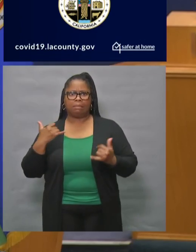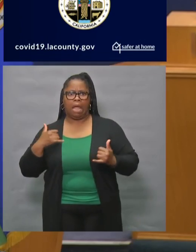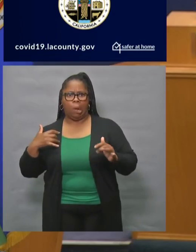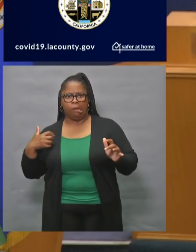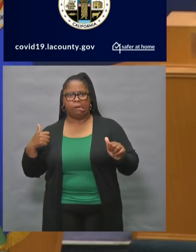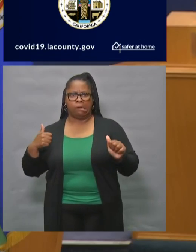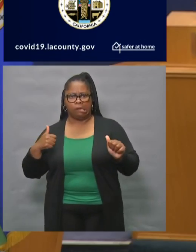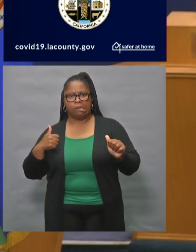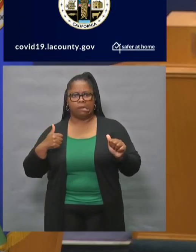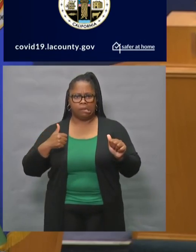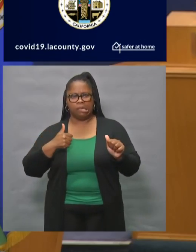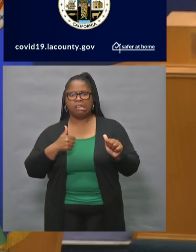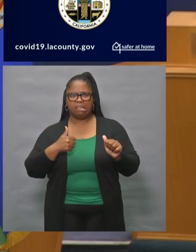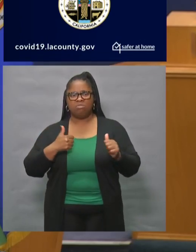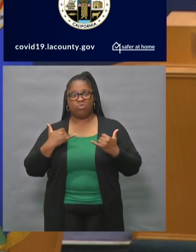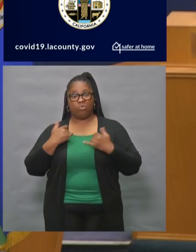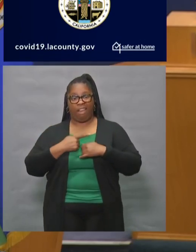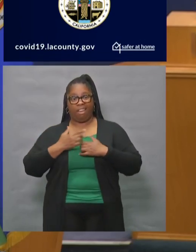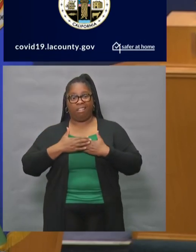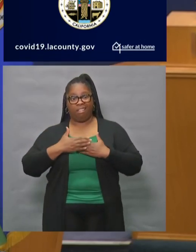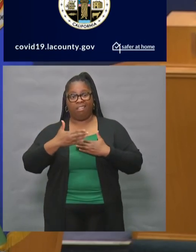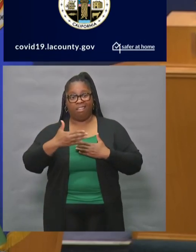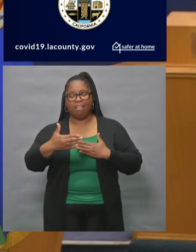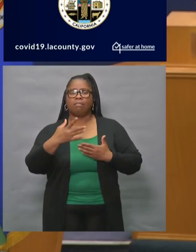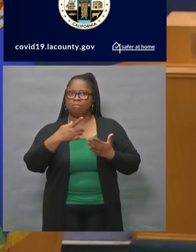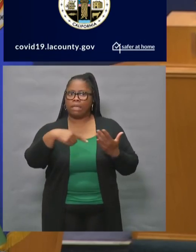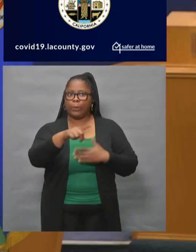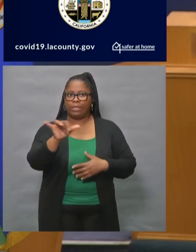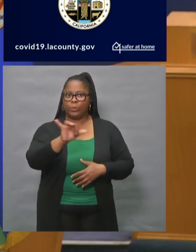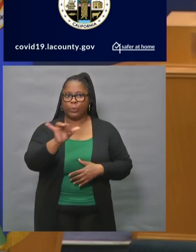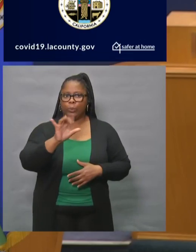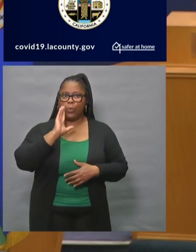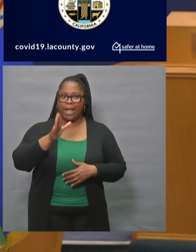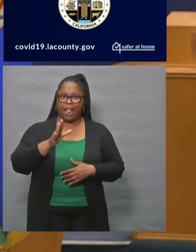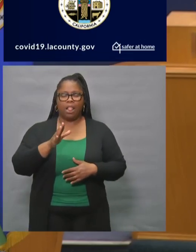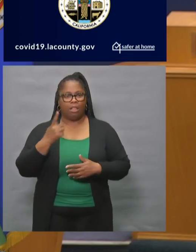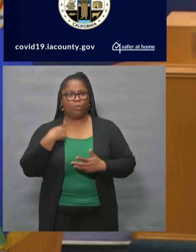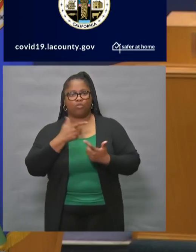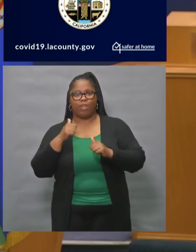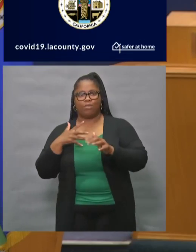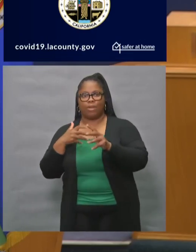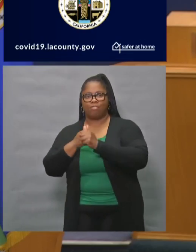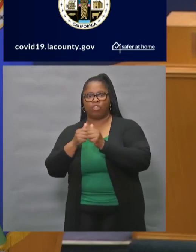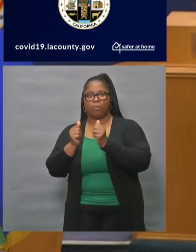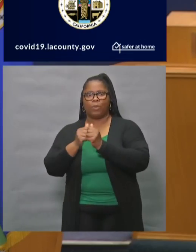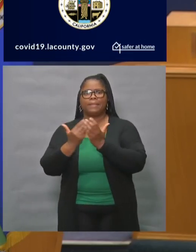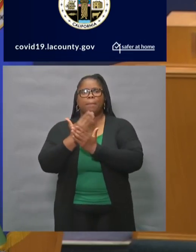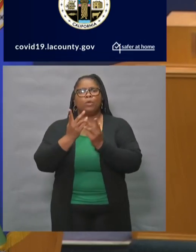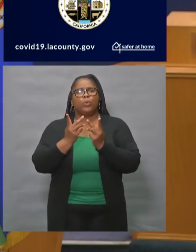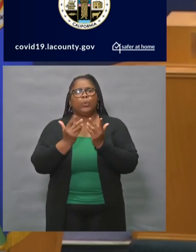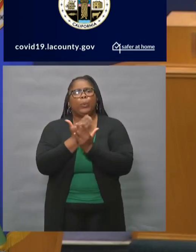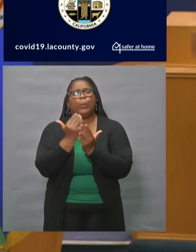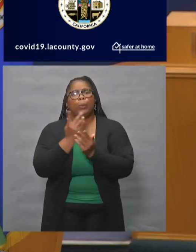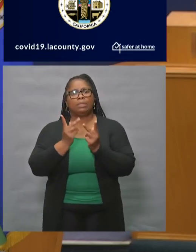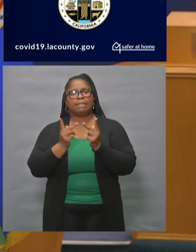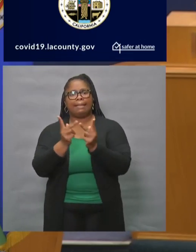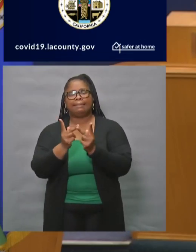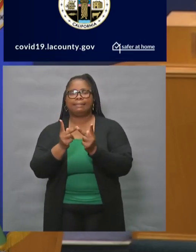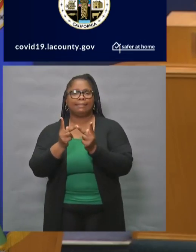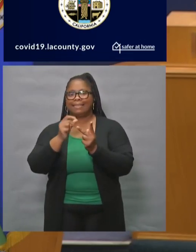few days for sure, and even into next week as we catch up with some of the newer sites that aren't on our electronic